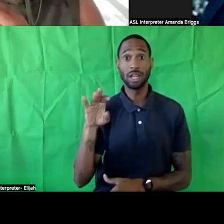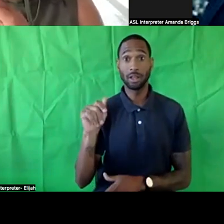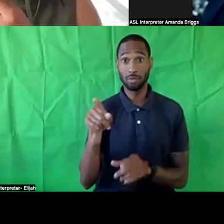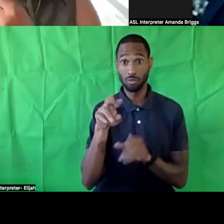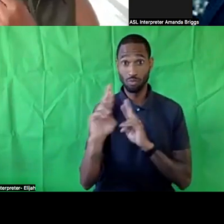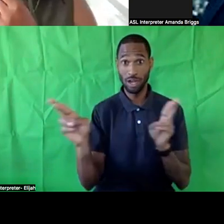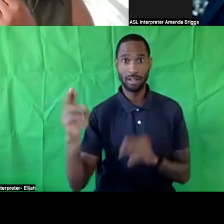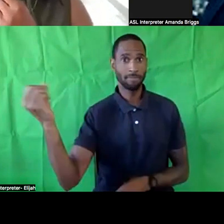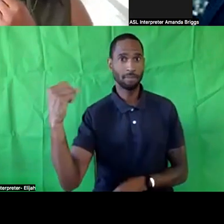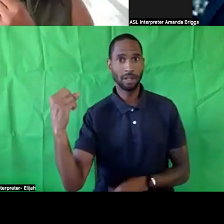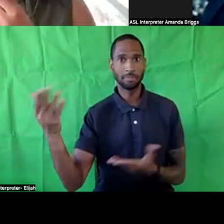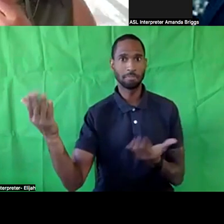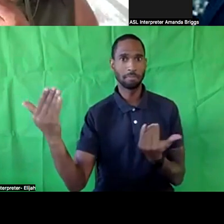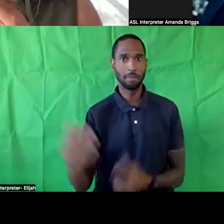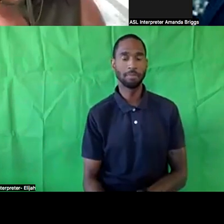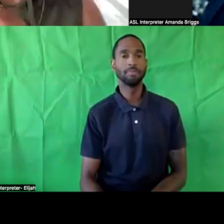Yes. Give it to me.